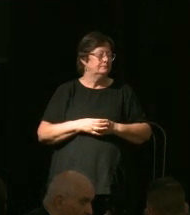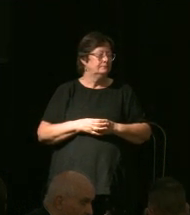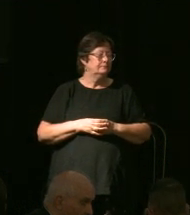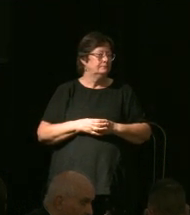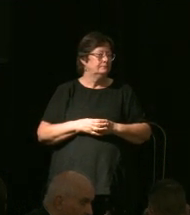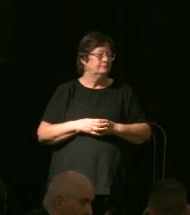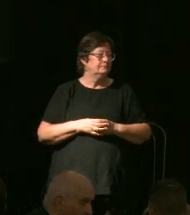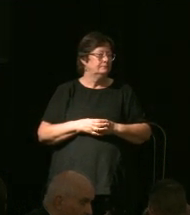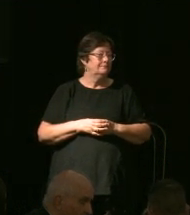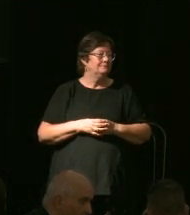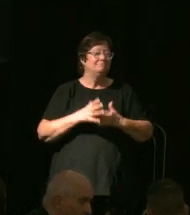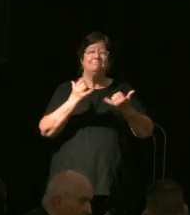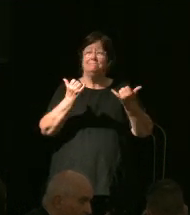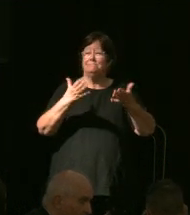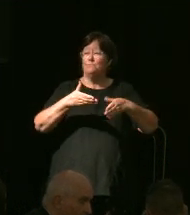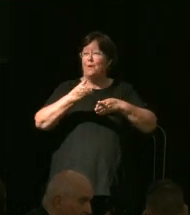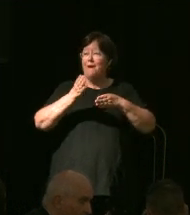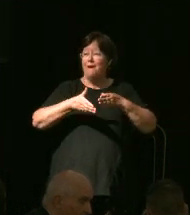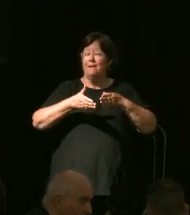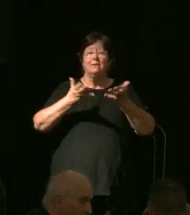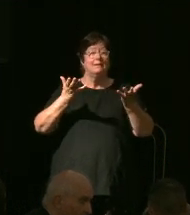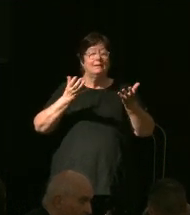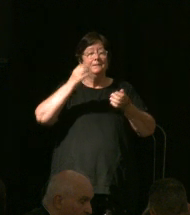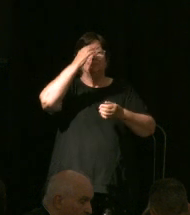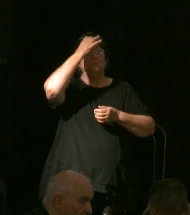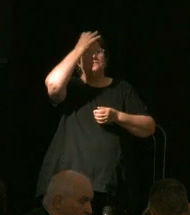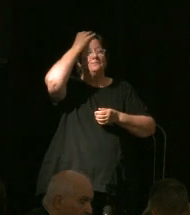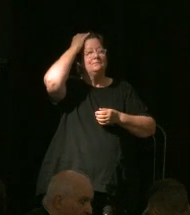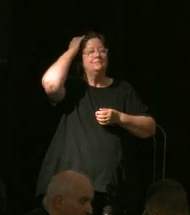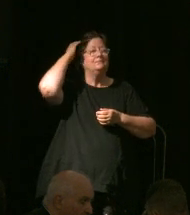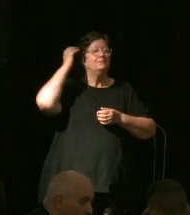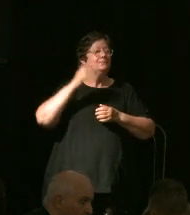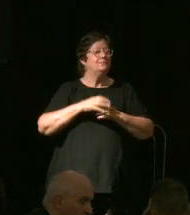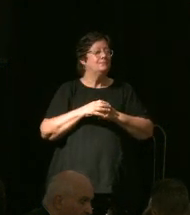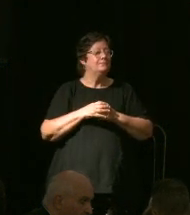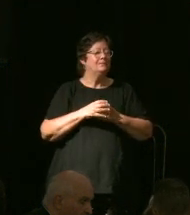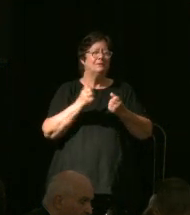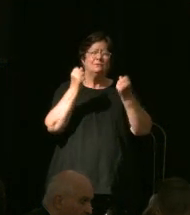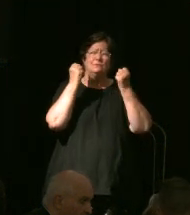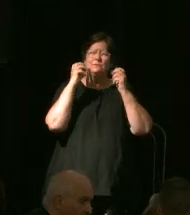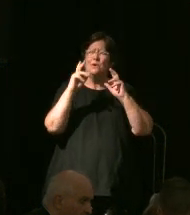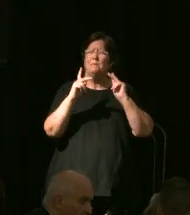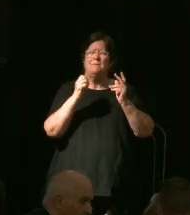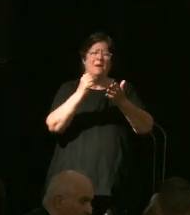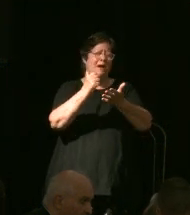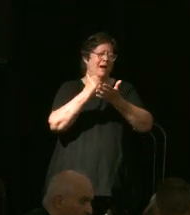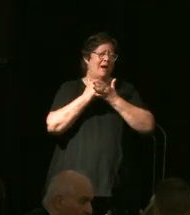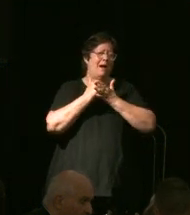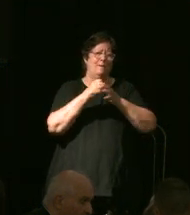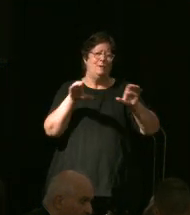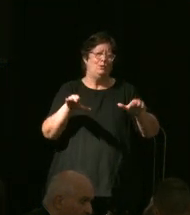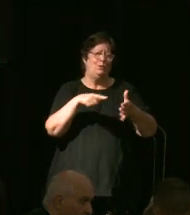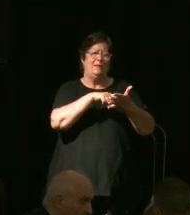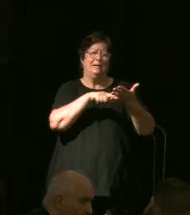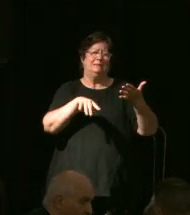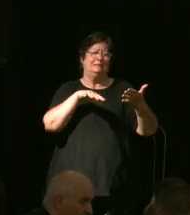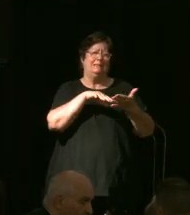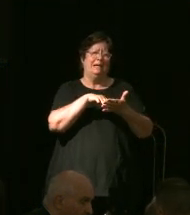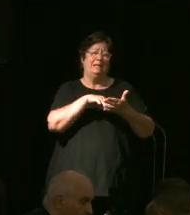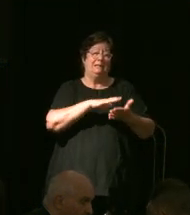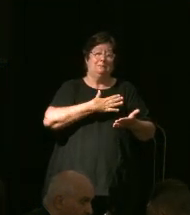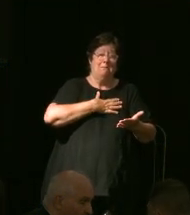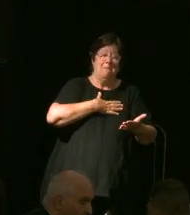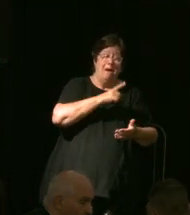With that, I'll just end with a large number of individuals that helped me conduct these studies, both in my